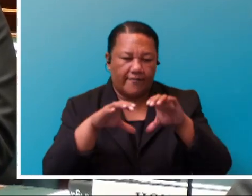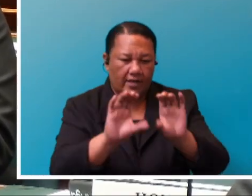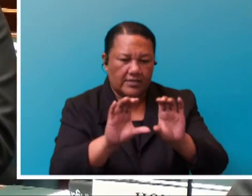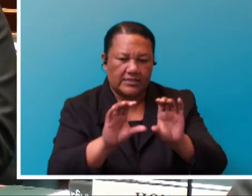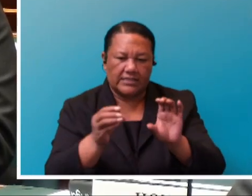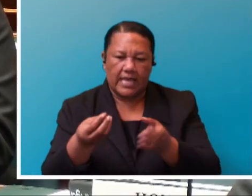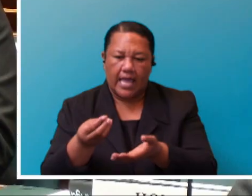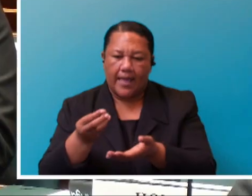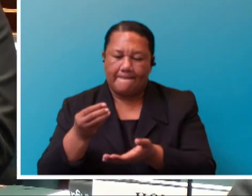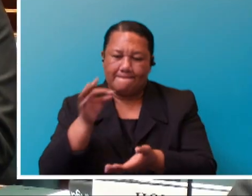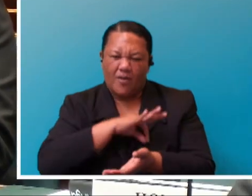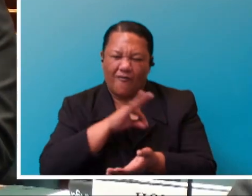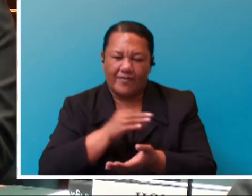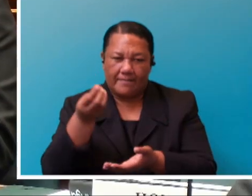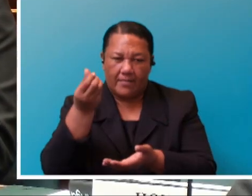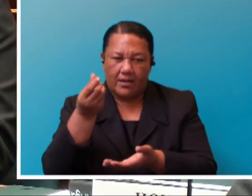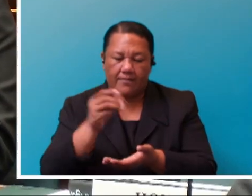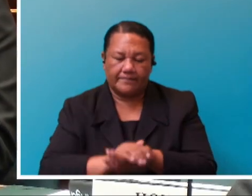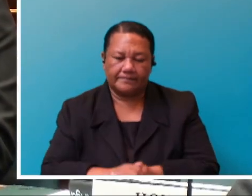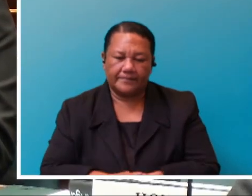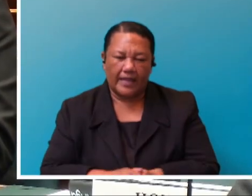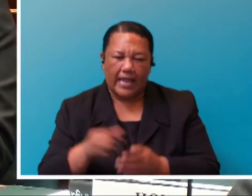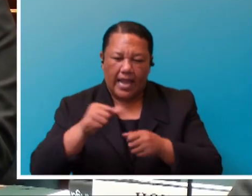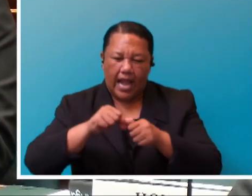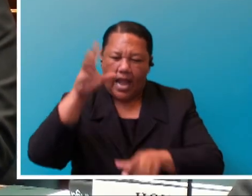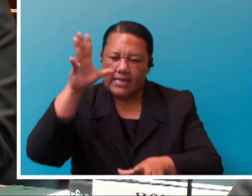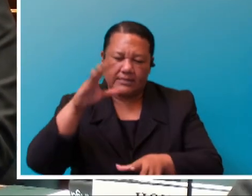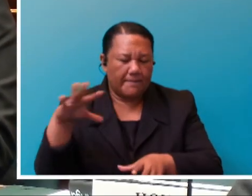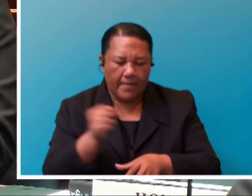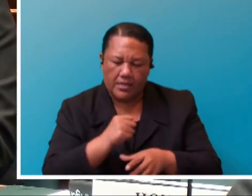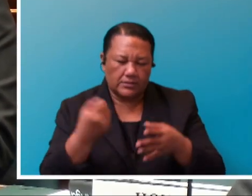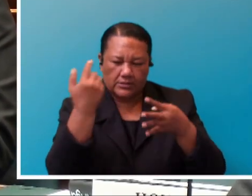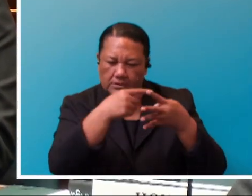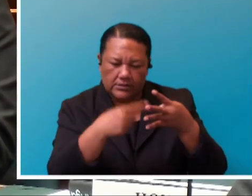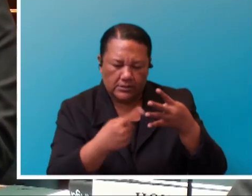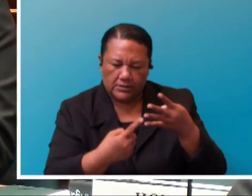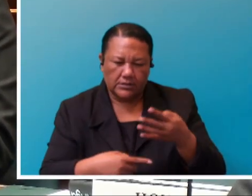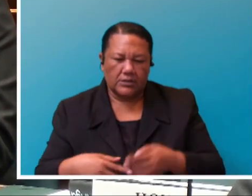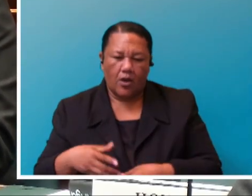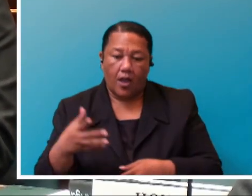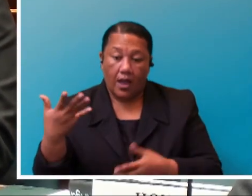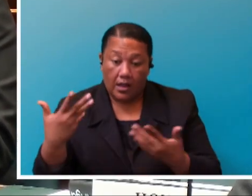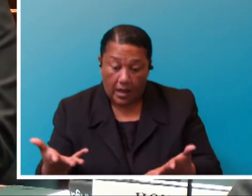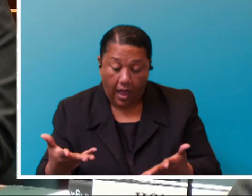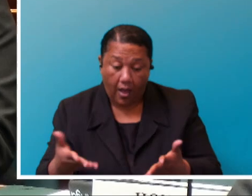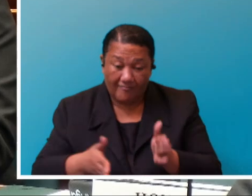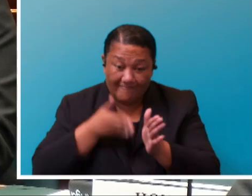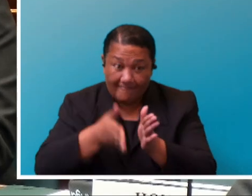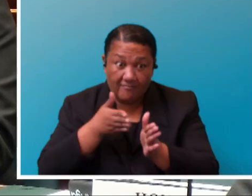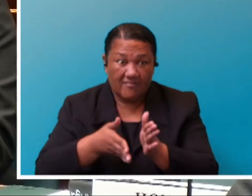analysis. As I stated before, all the existing railway networks is outdated, only partially is